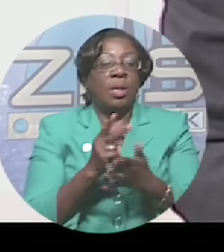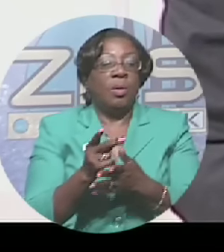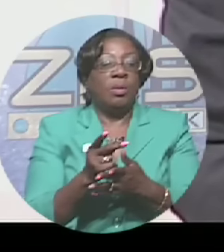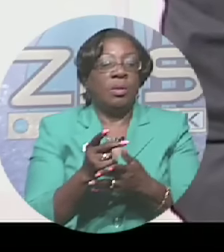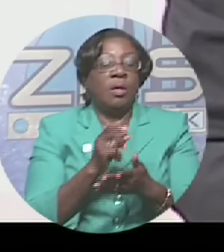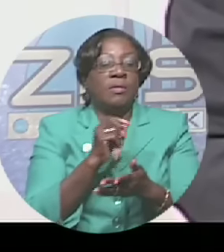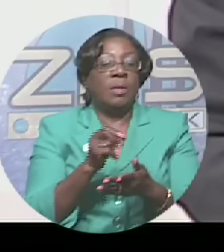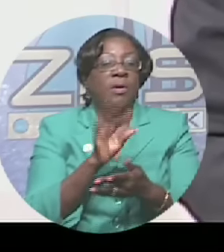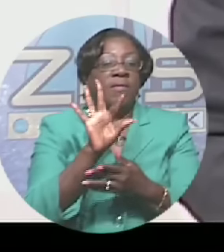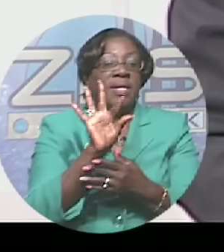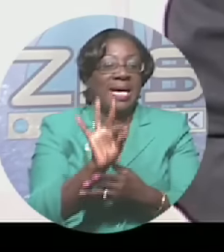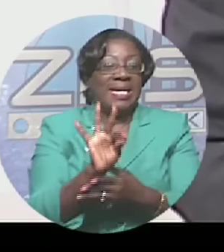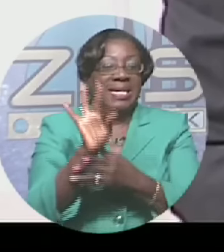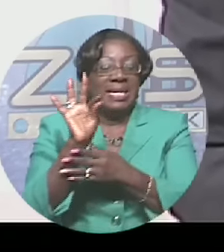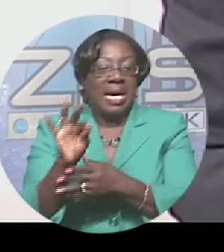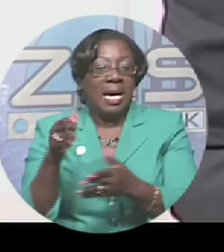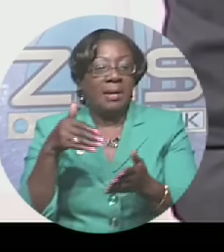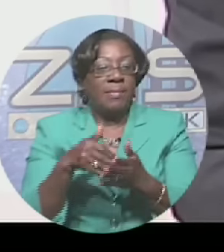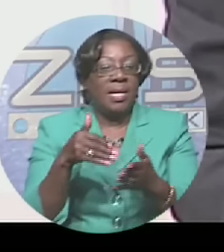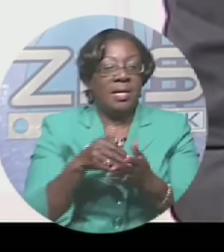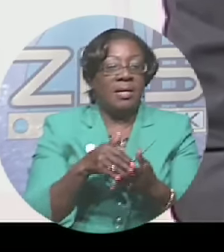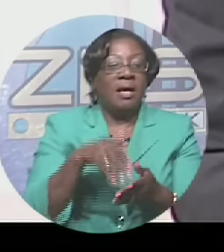of